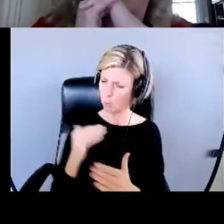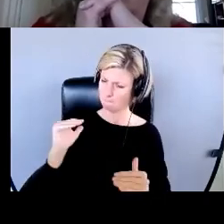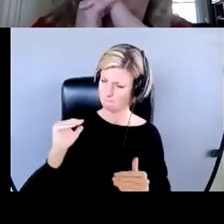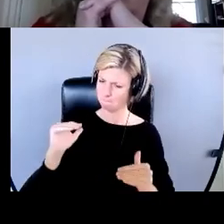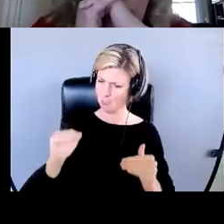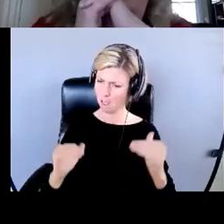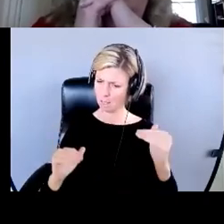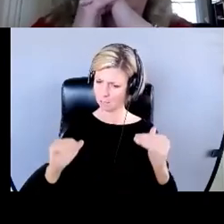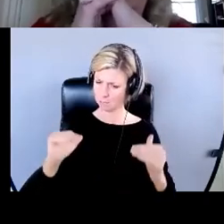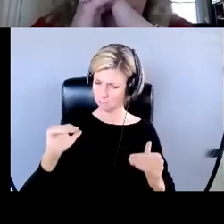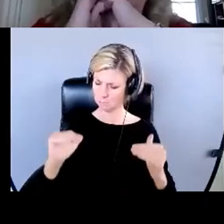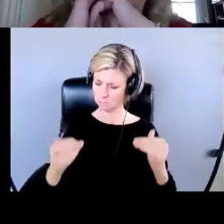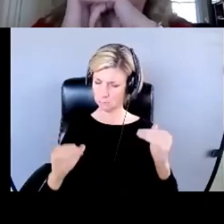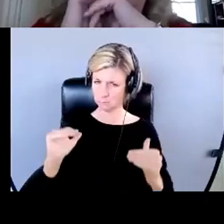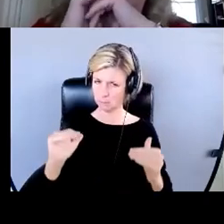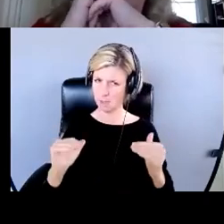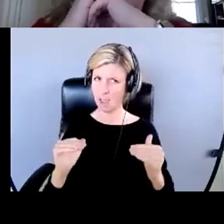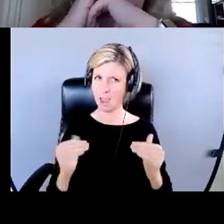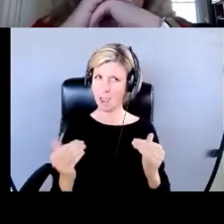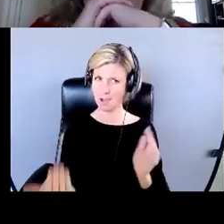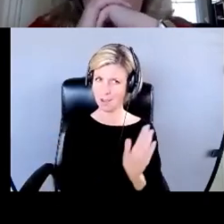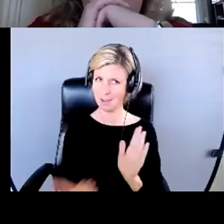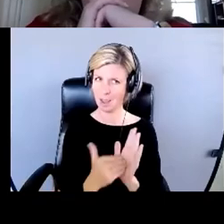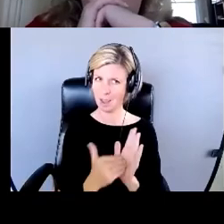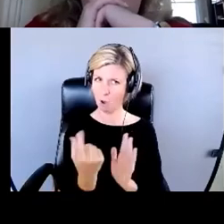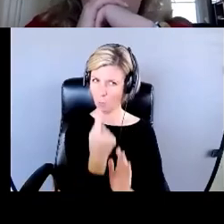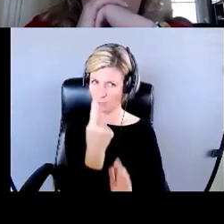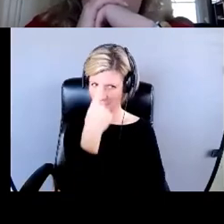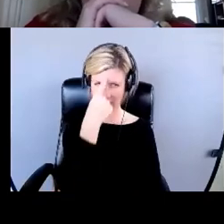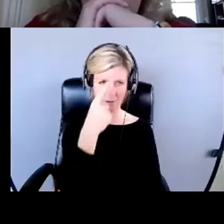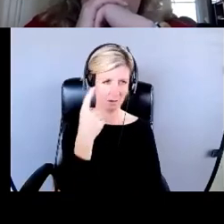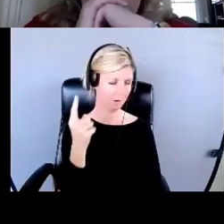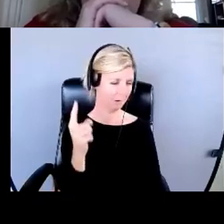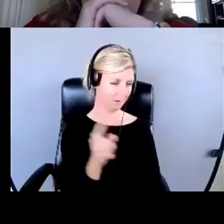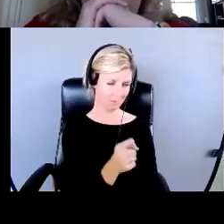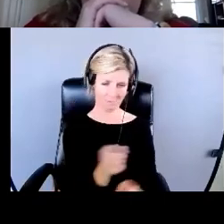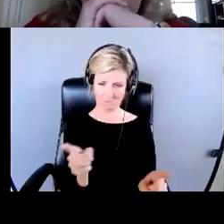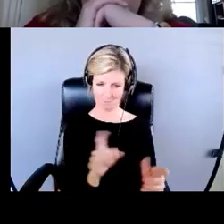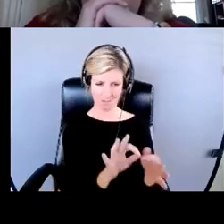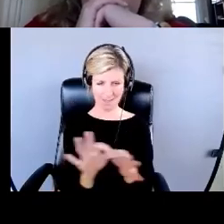preventive nature, always thinking about those connections. So when you think about,